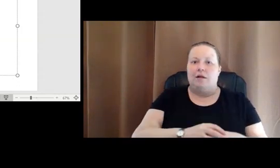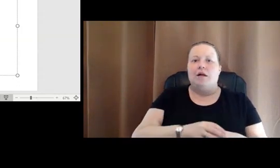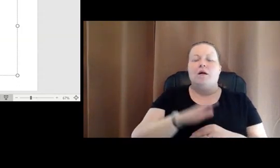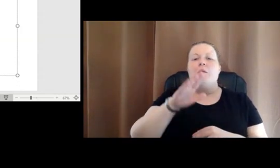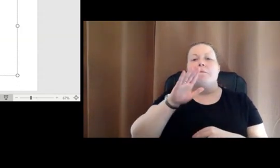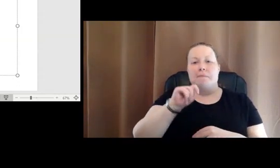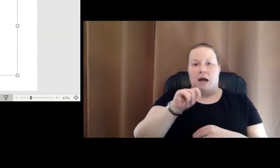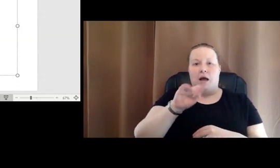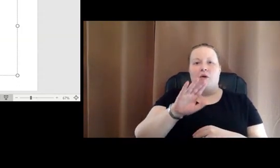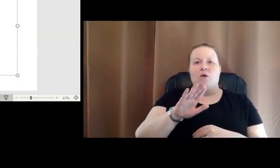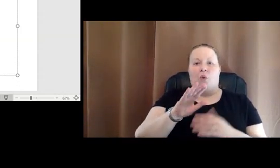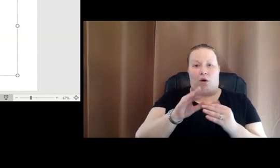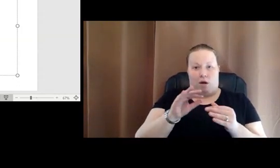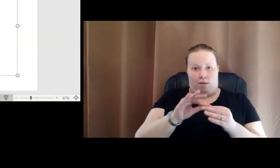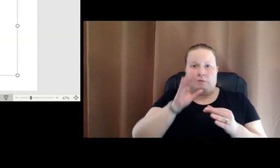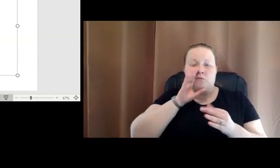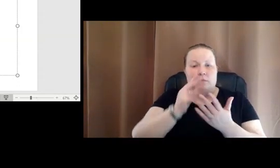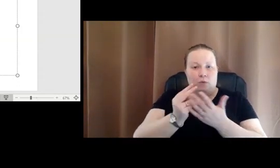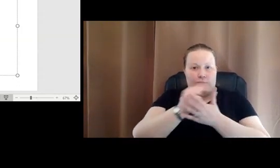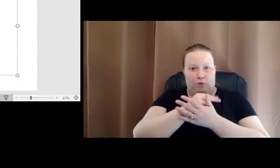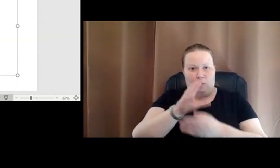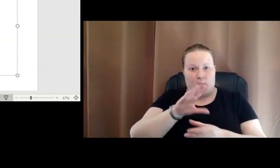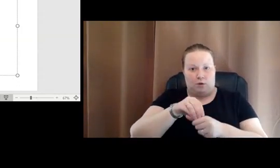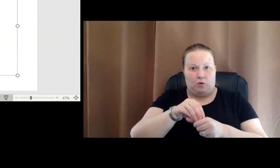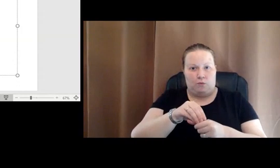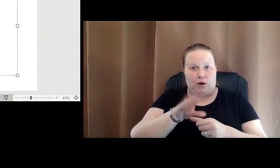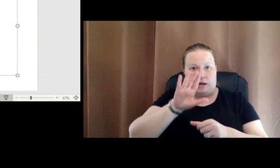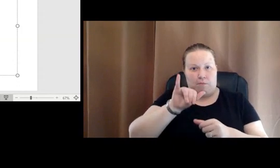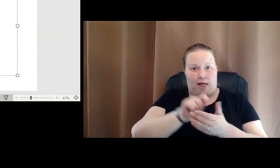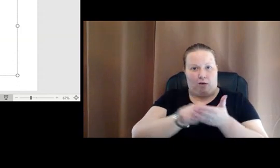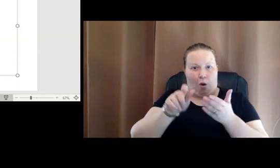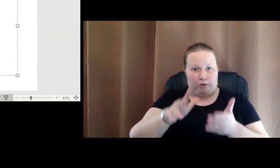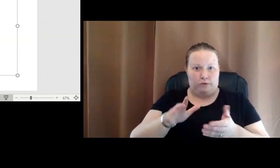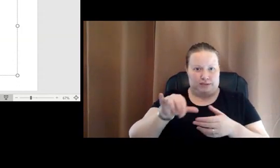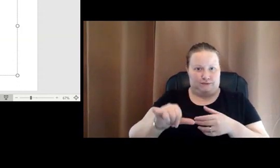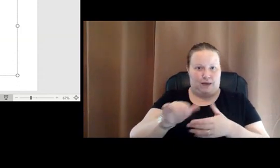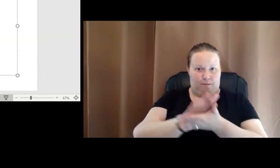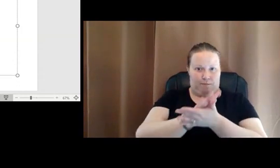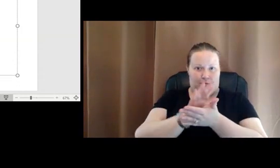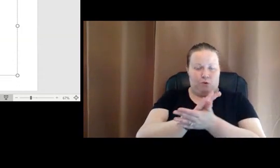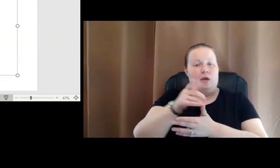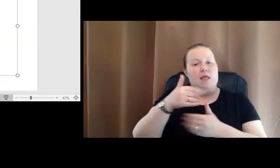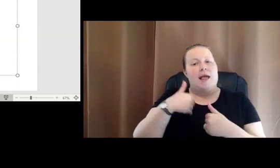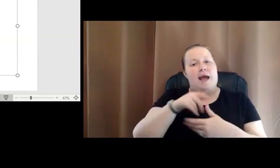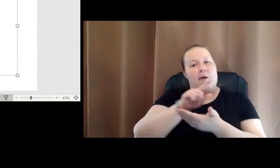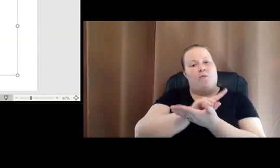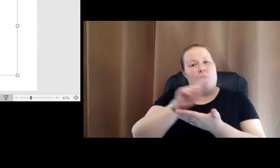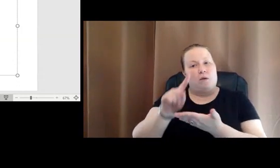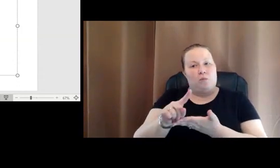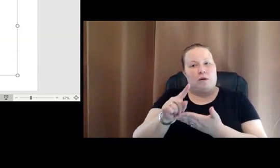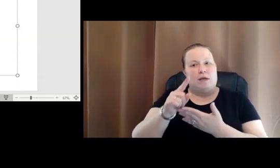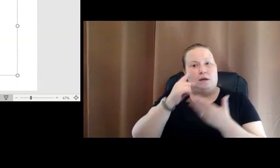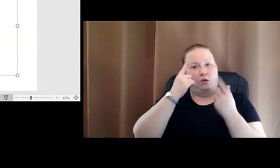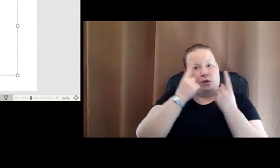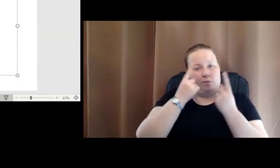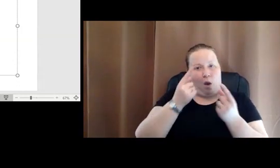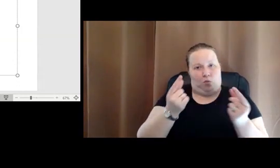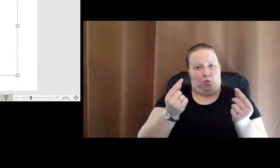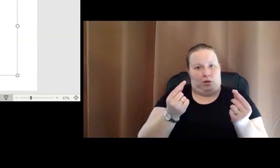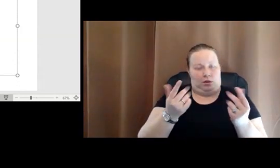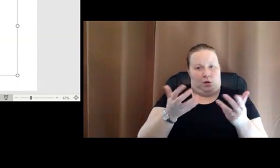your comments will then be reviewed and incorporated by the authors of that paper, and they'll have a week to think about what they want to do with all of